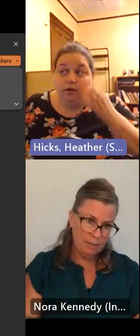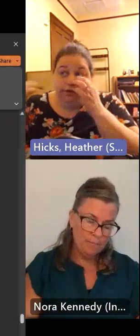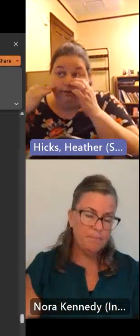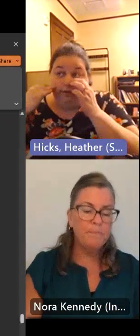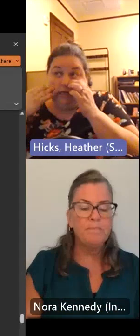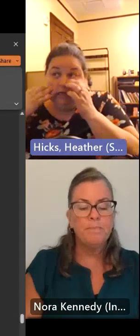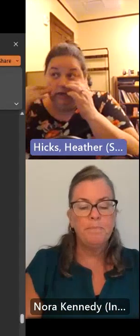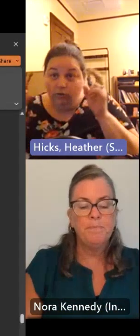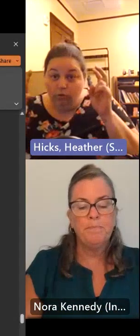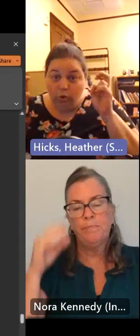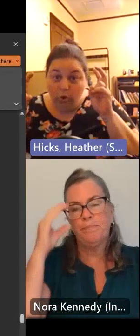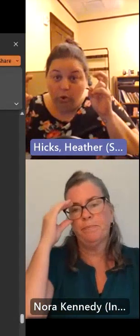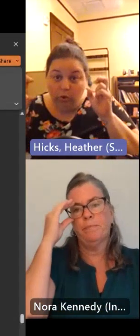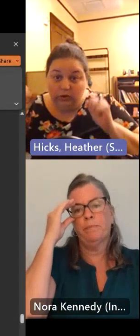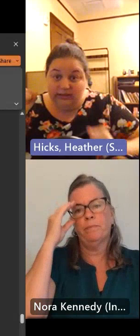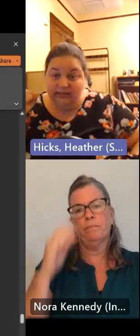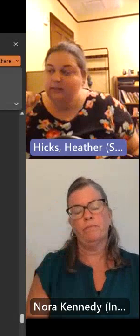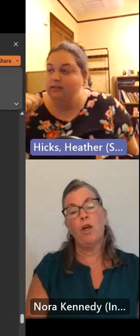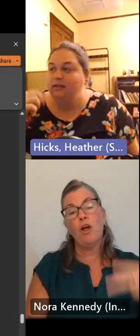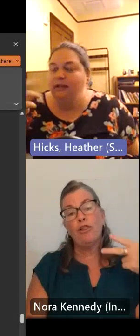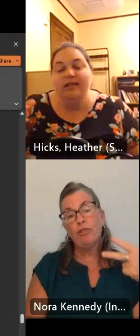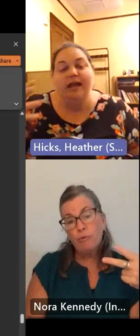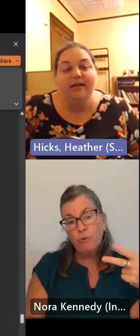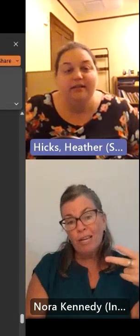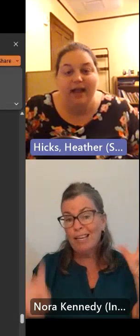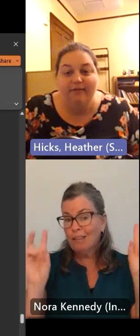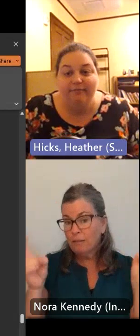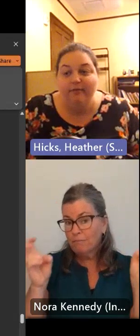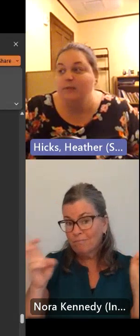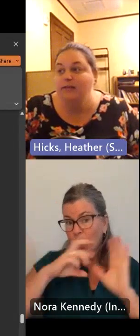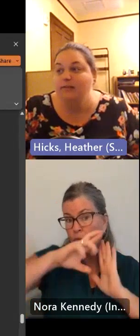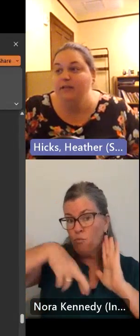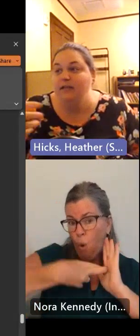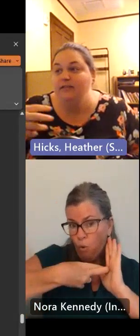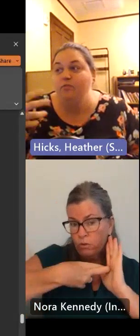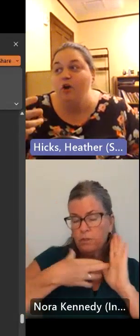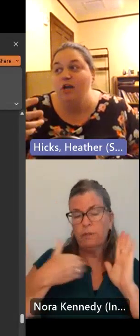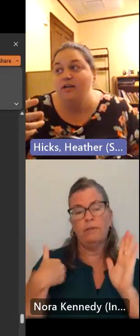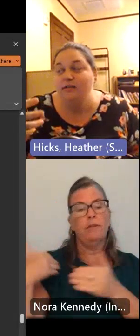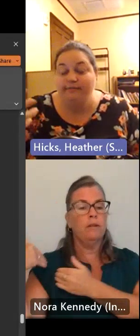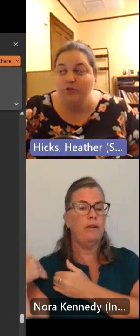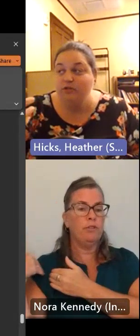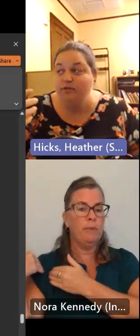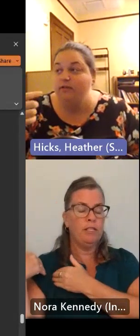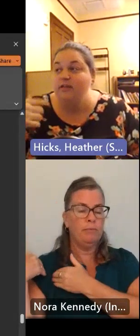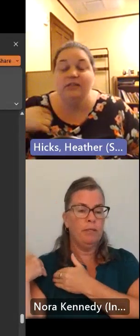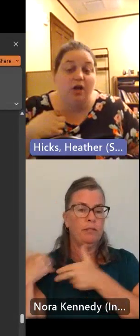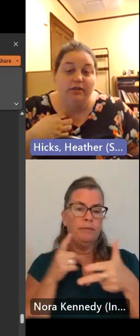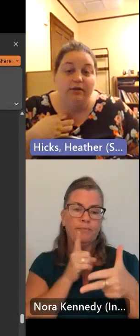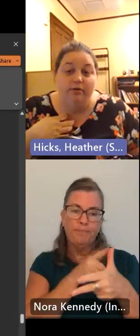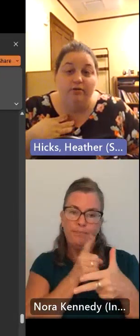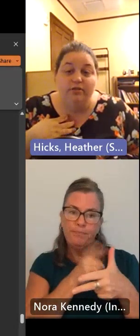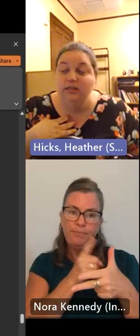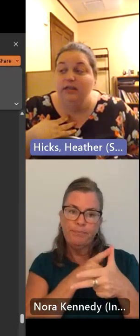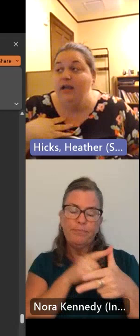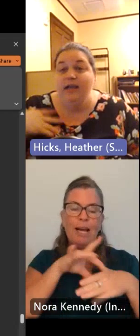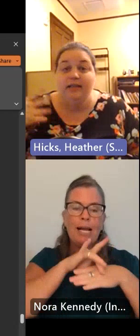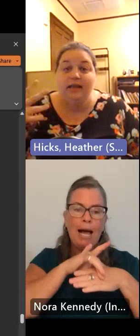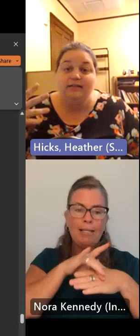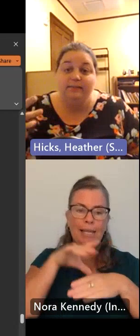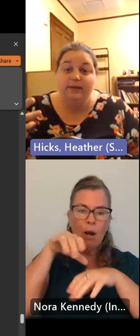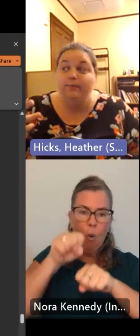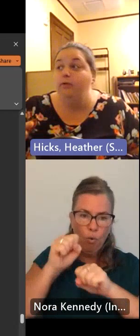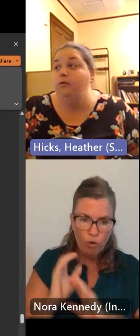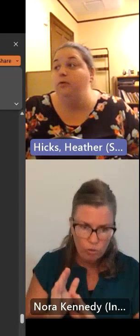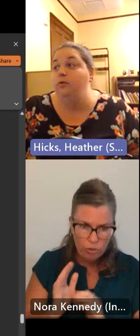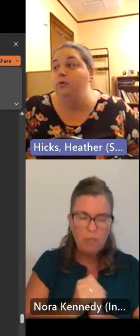So there are 3 roles that have responsibilities, and the first rather is the content owners, and